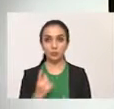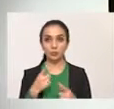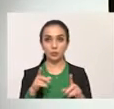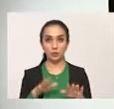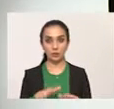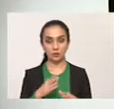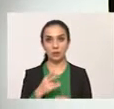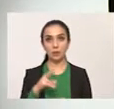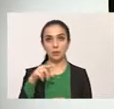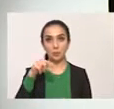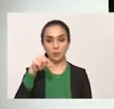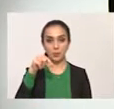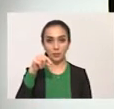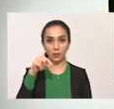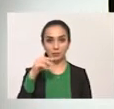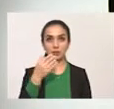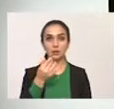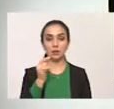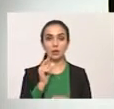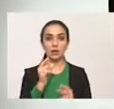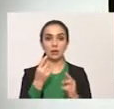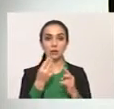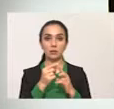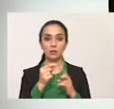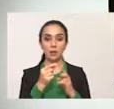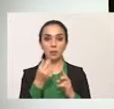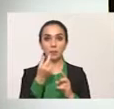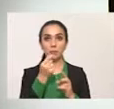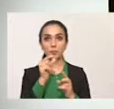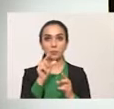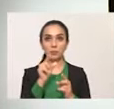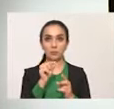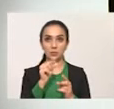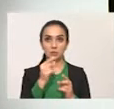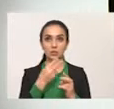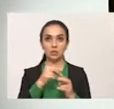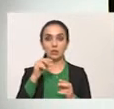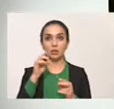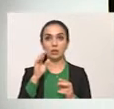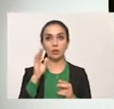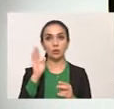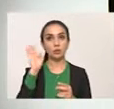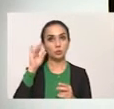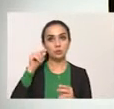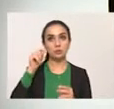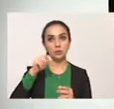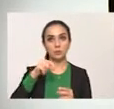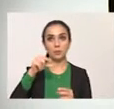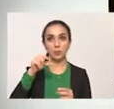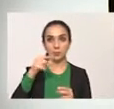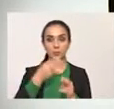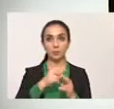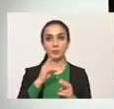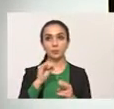yerda pipetka, pinset, buyum oynachasi, qoplog'ich oynasi, metilen